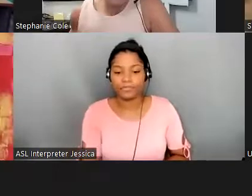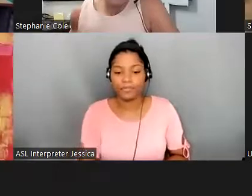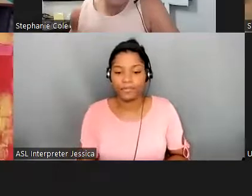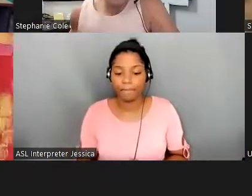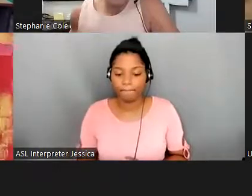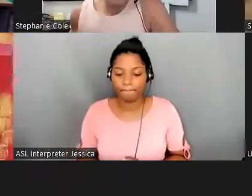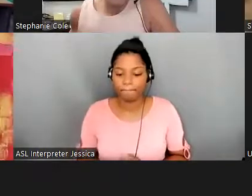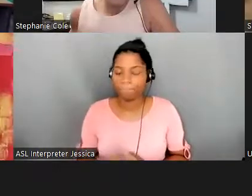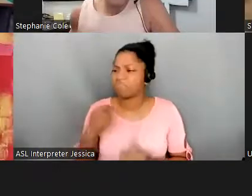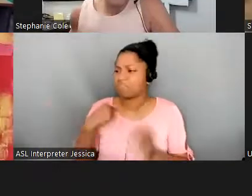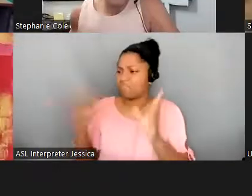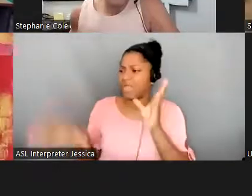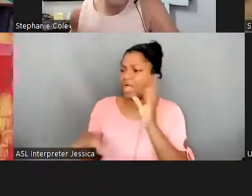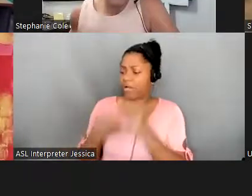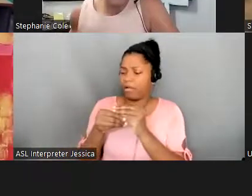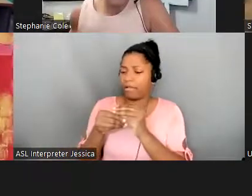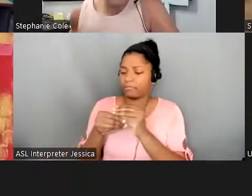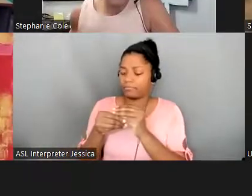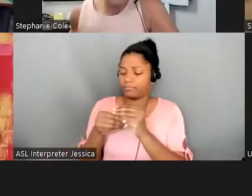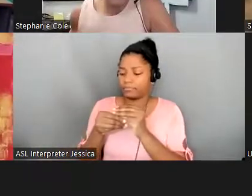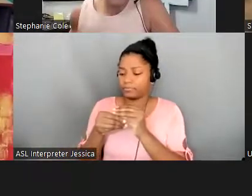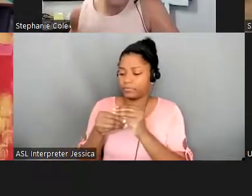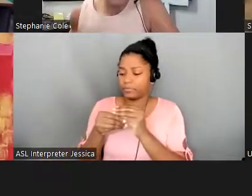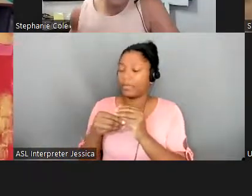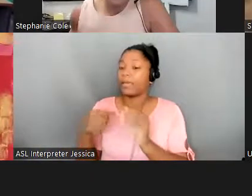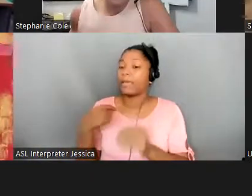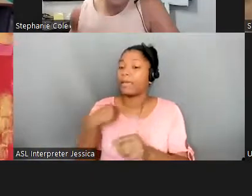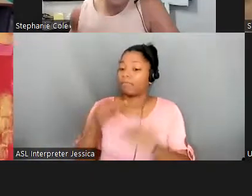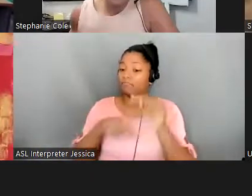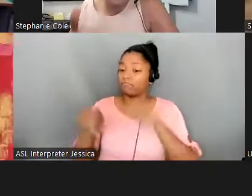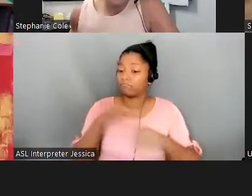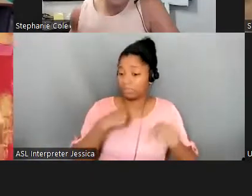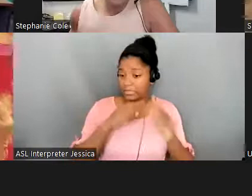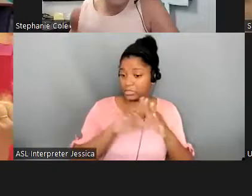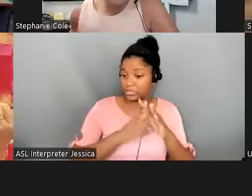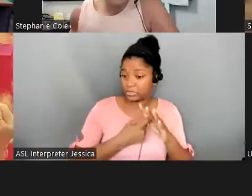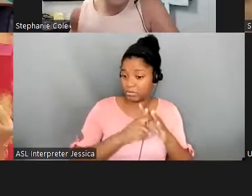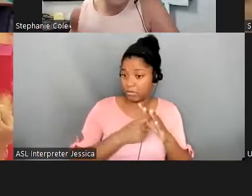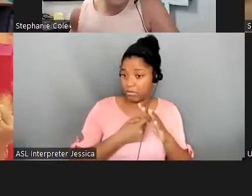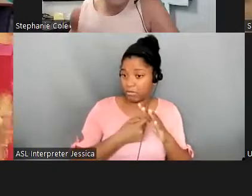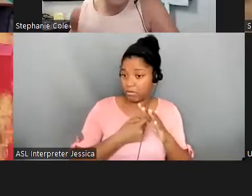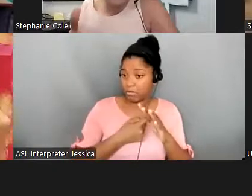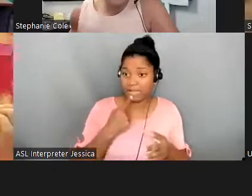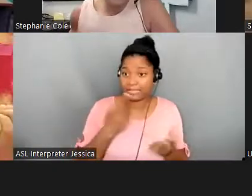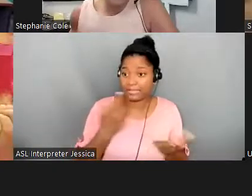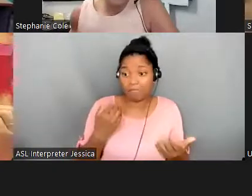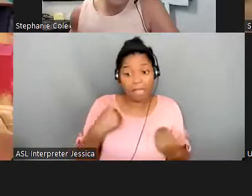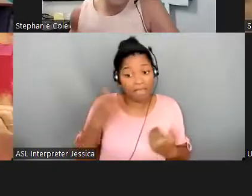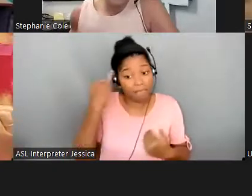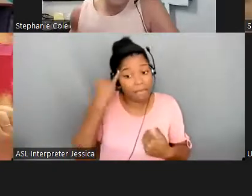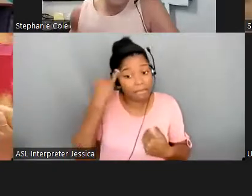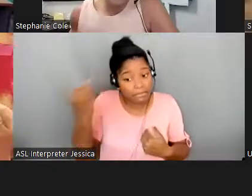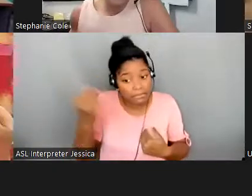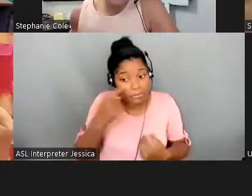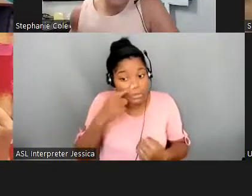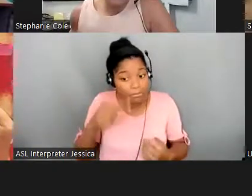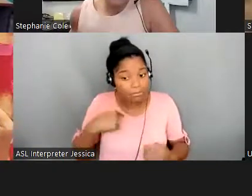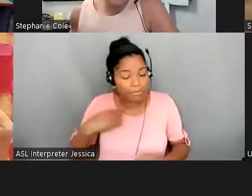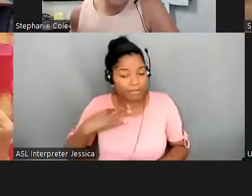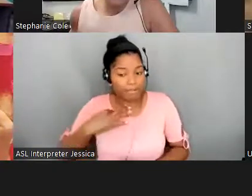I'll add to Shannon's. When I started, I just said, I have an idea, can I volunteer?